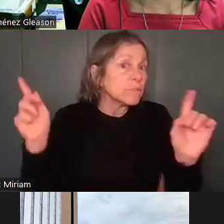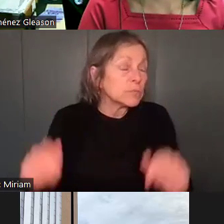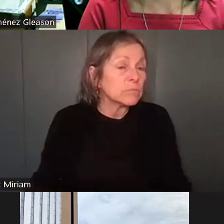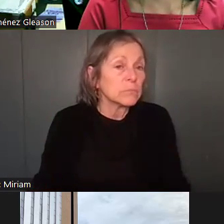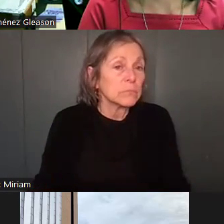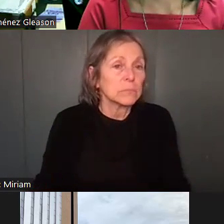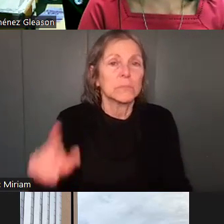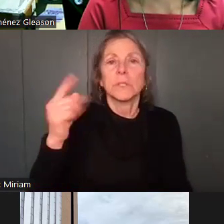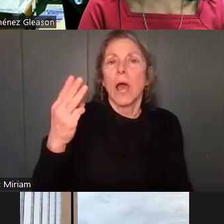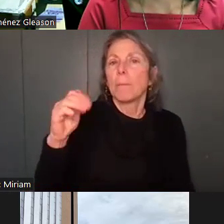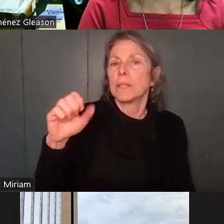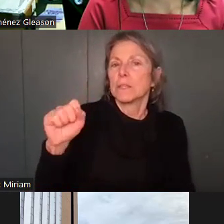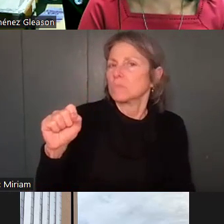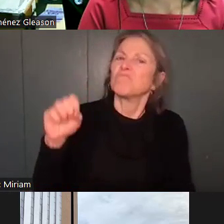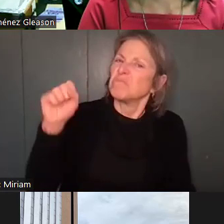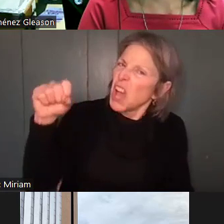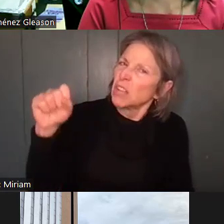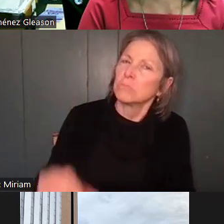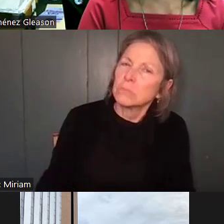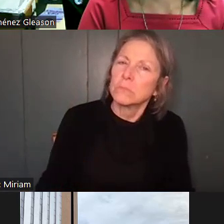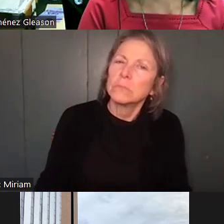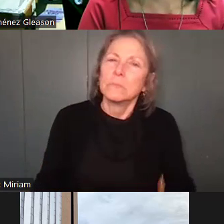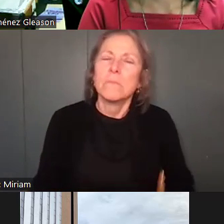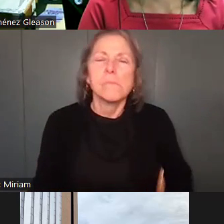Yeah. Okay. Yeah. Mm-hmm.